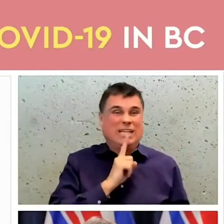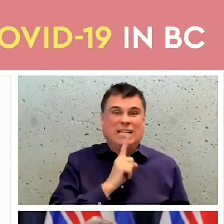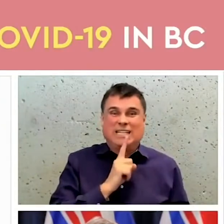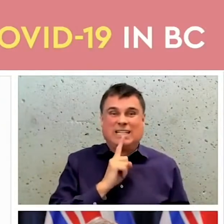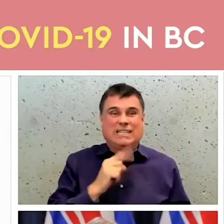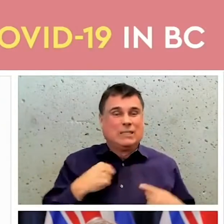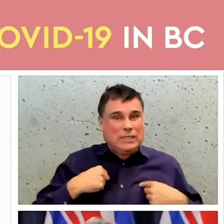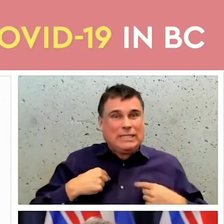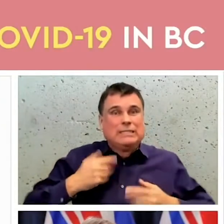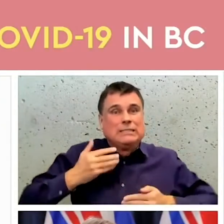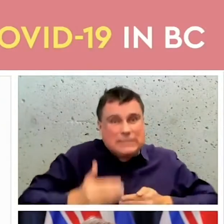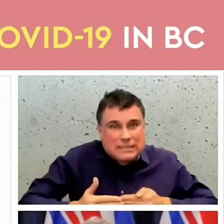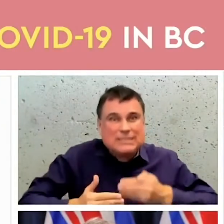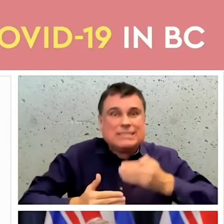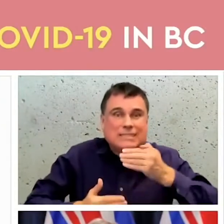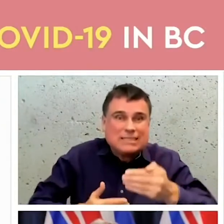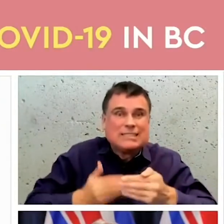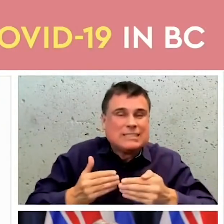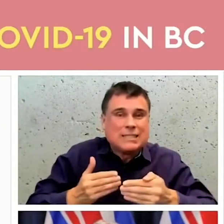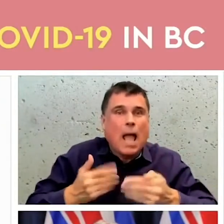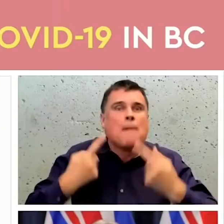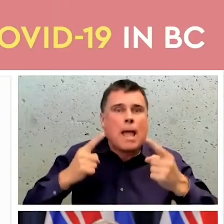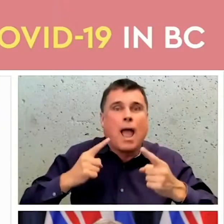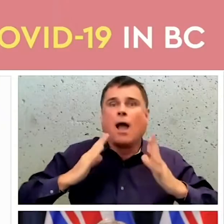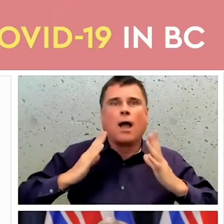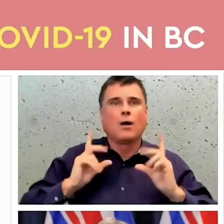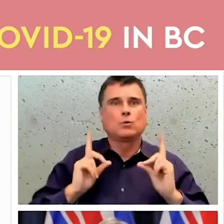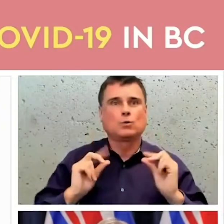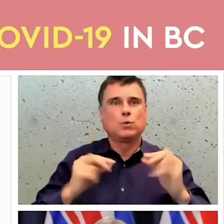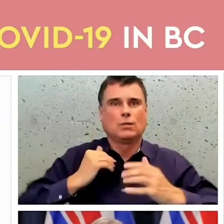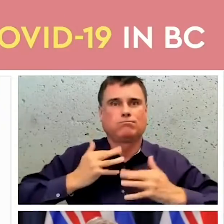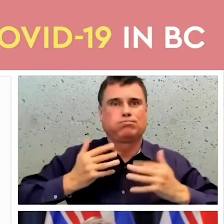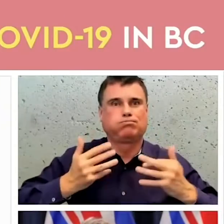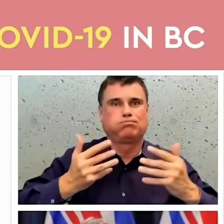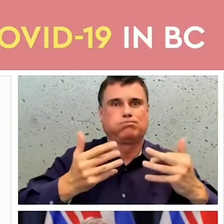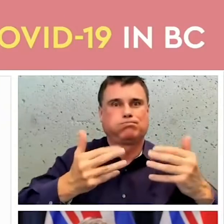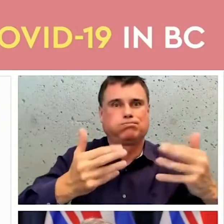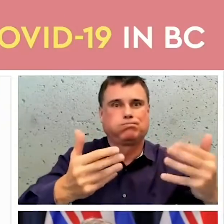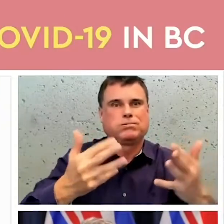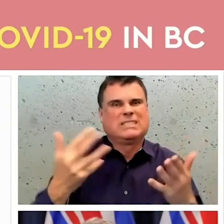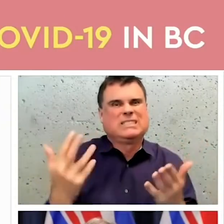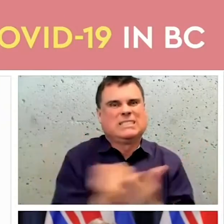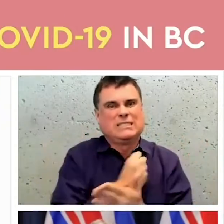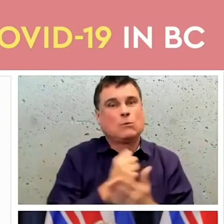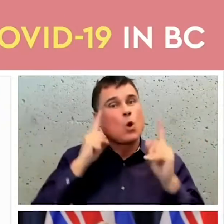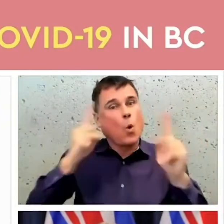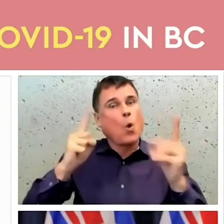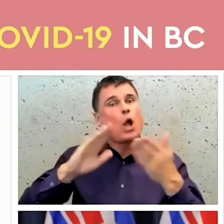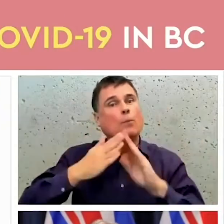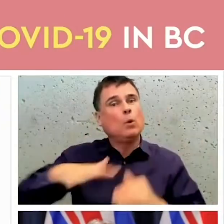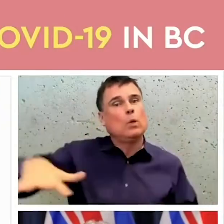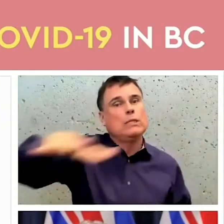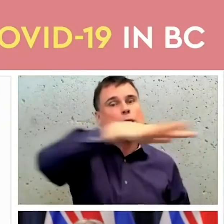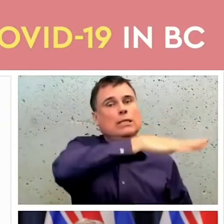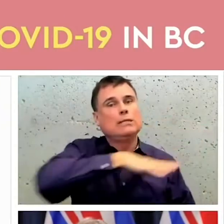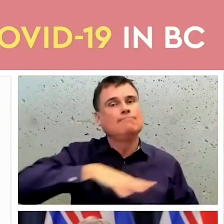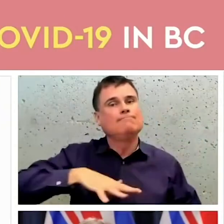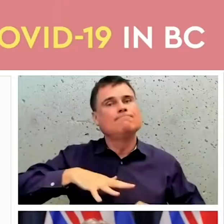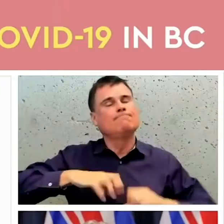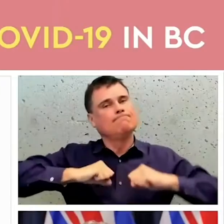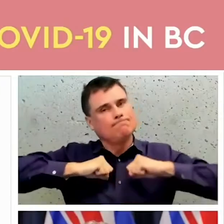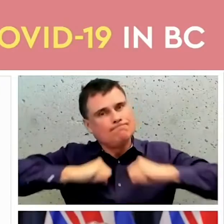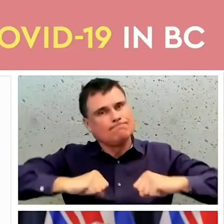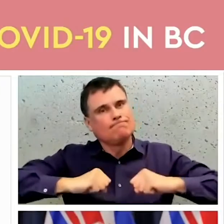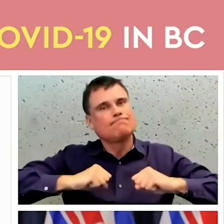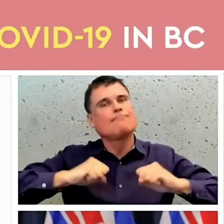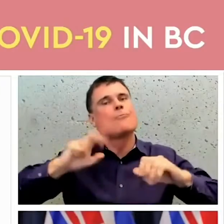continuing on the journey of getting our communities back to as close to normal as will be